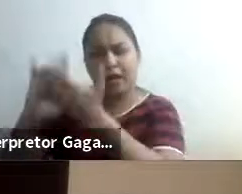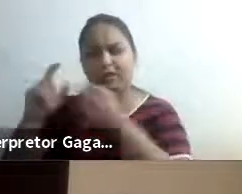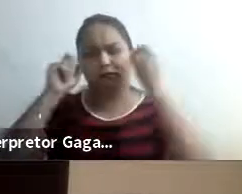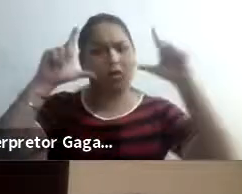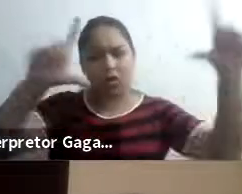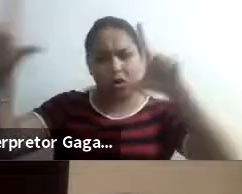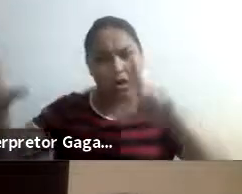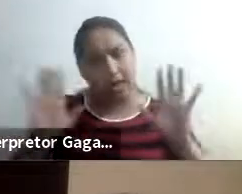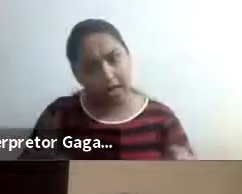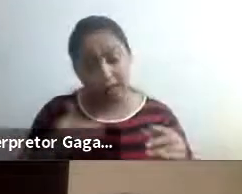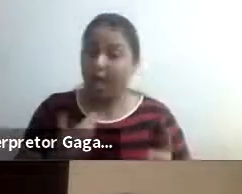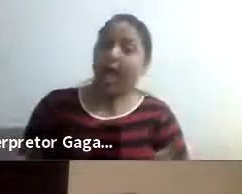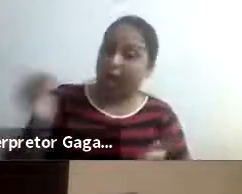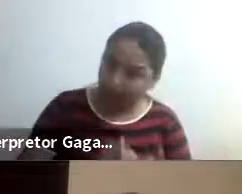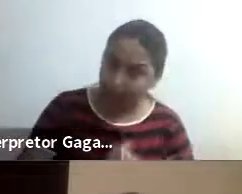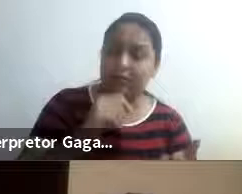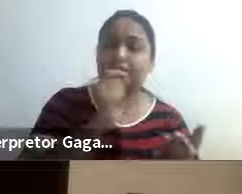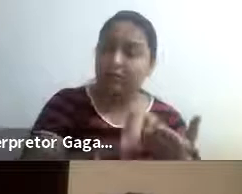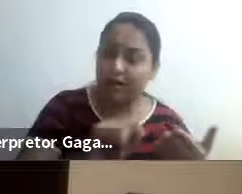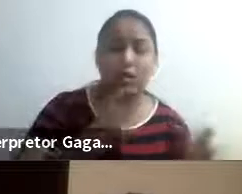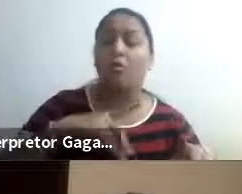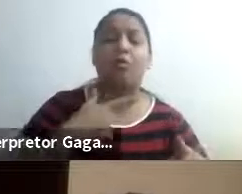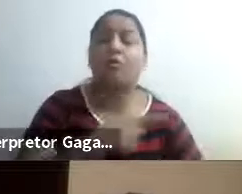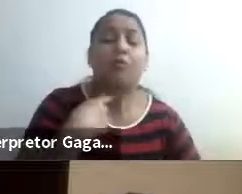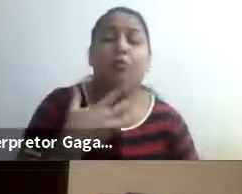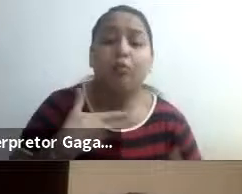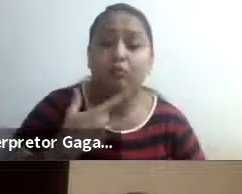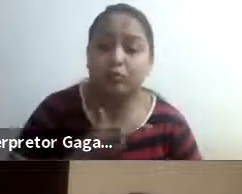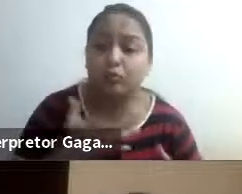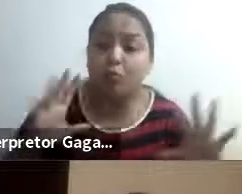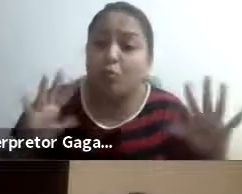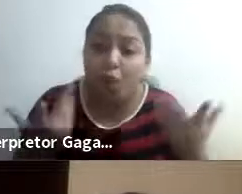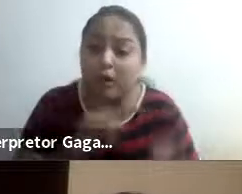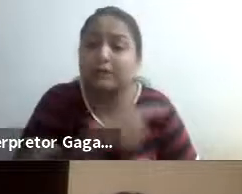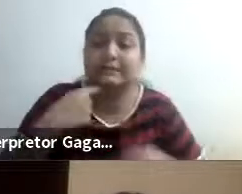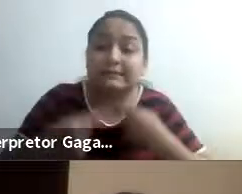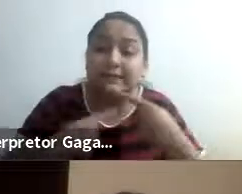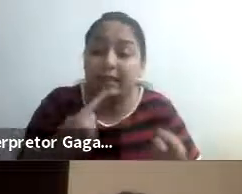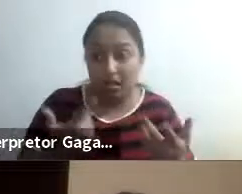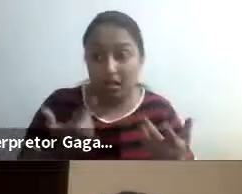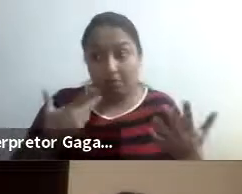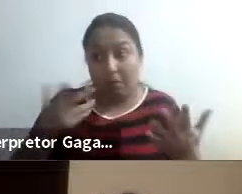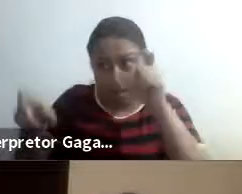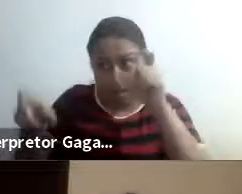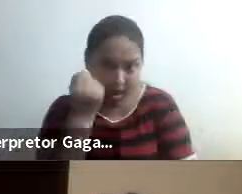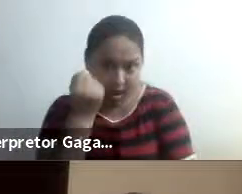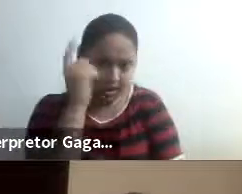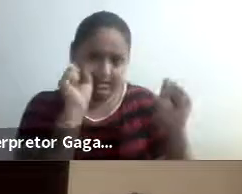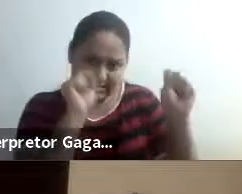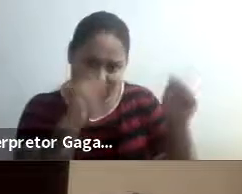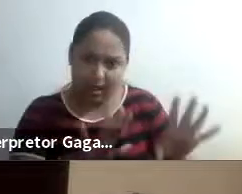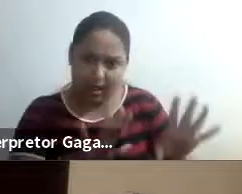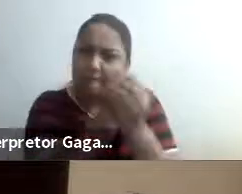can't read and I can't write. And I don't know what they've said about my work. I don't know what they've named my paintings, because I don't name my